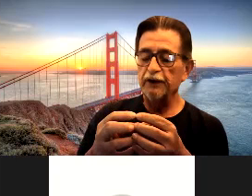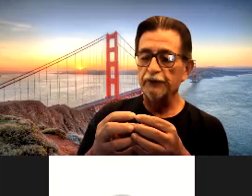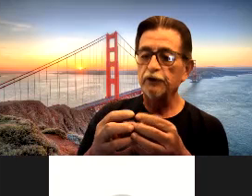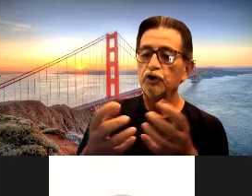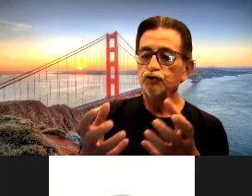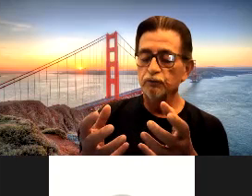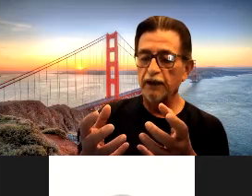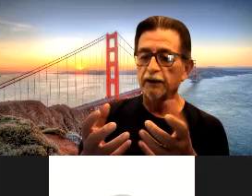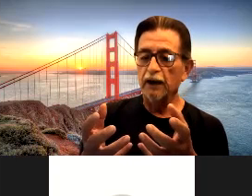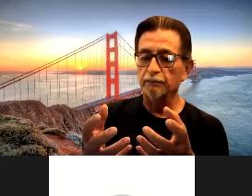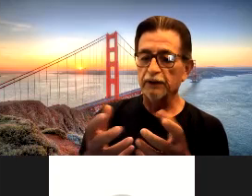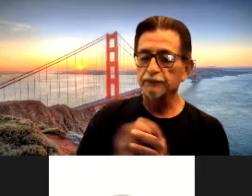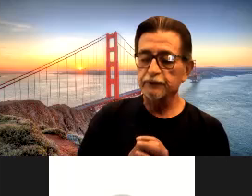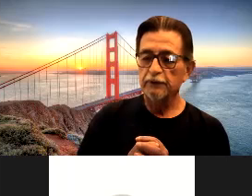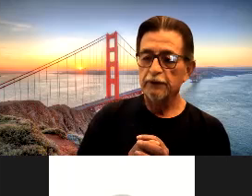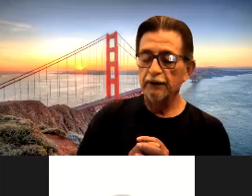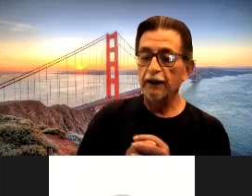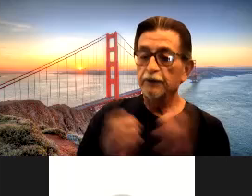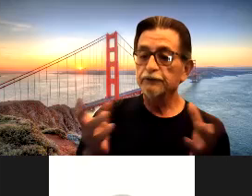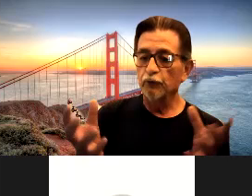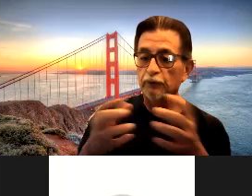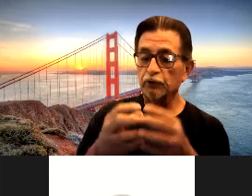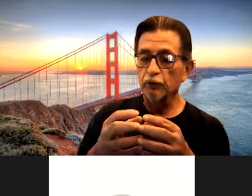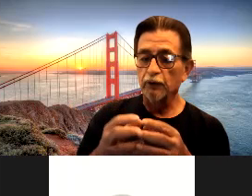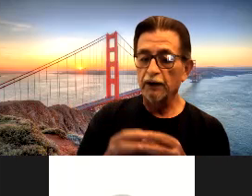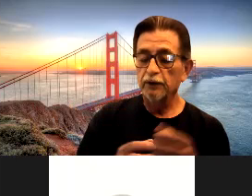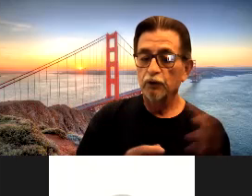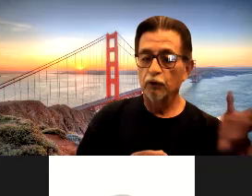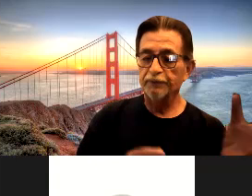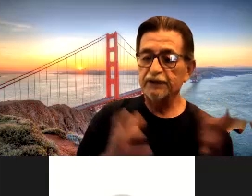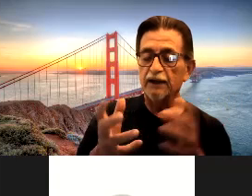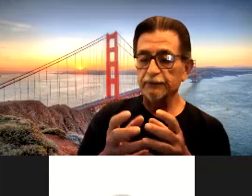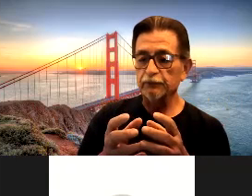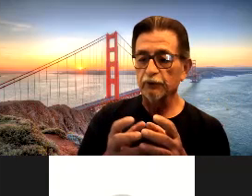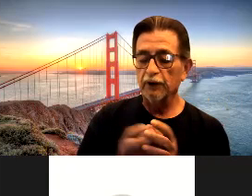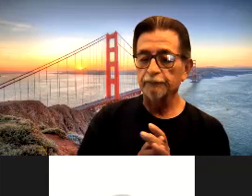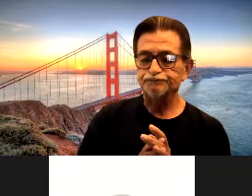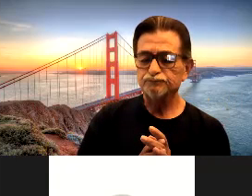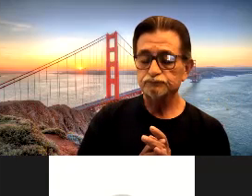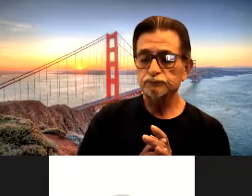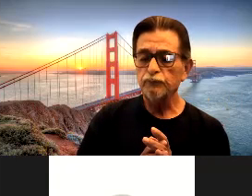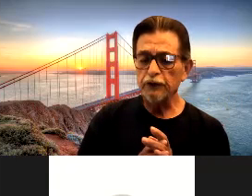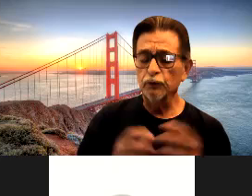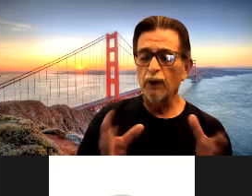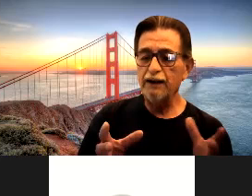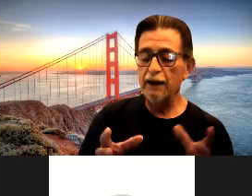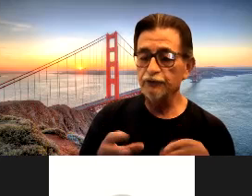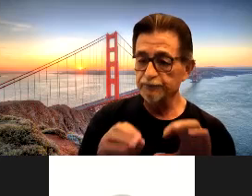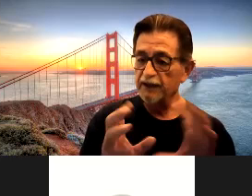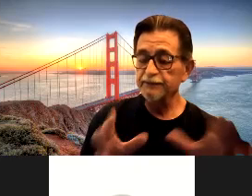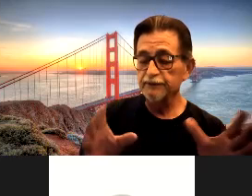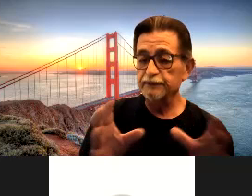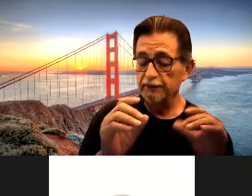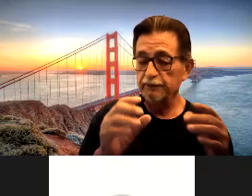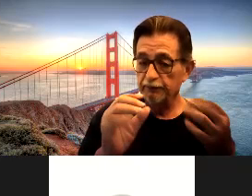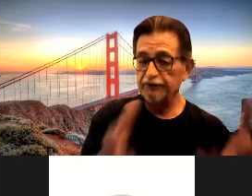them together to make compounds like sodium chloride or potassium chloride. So right now,